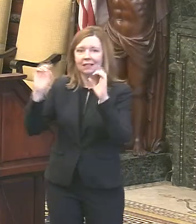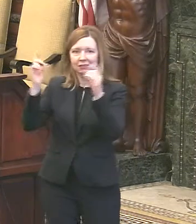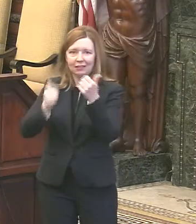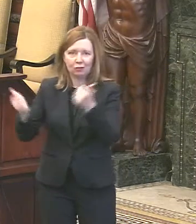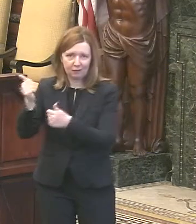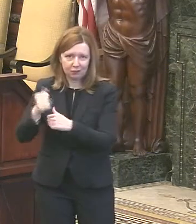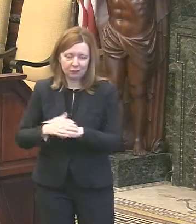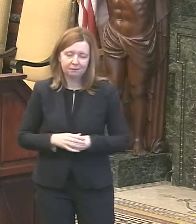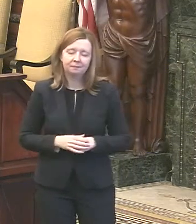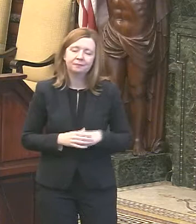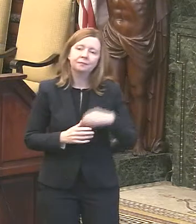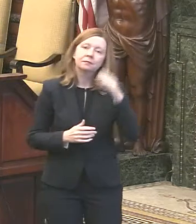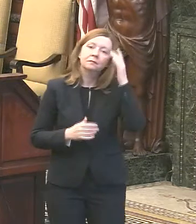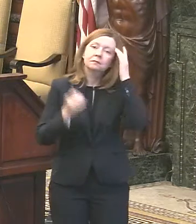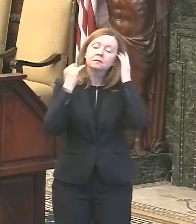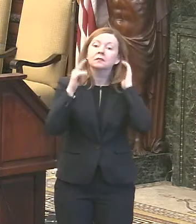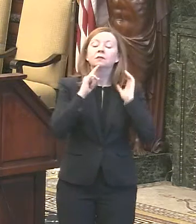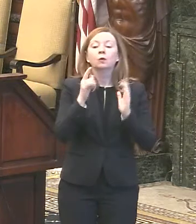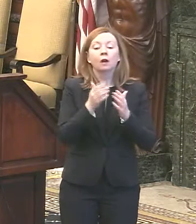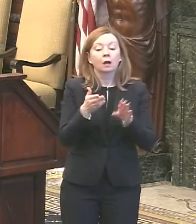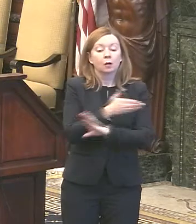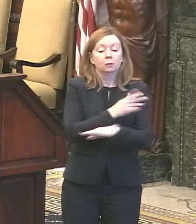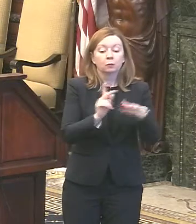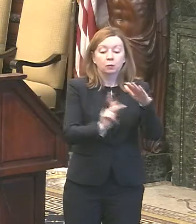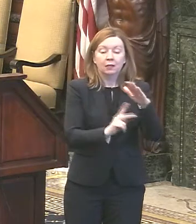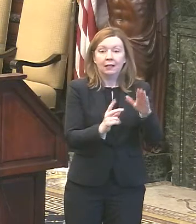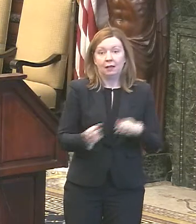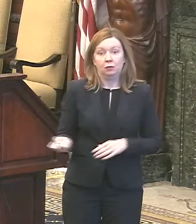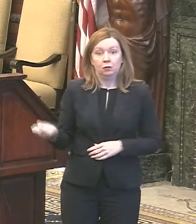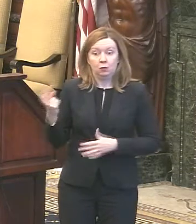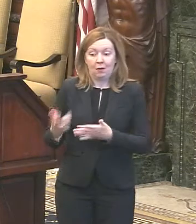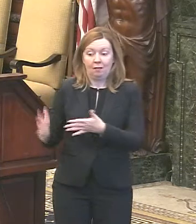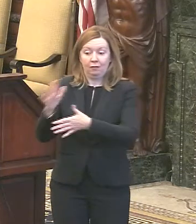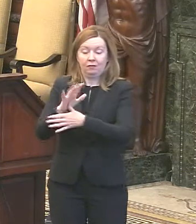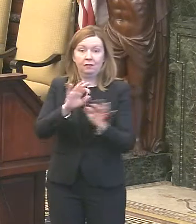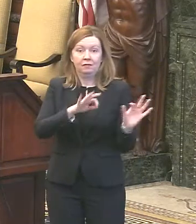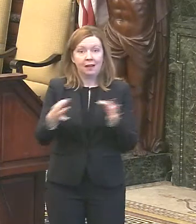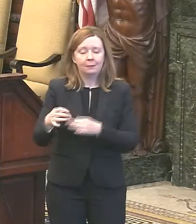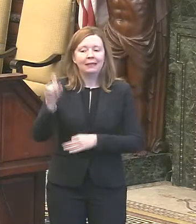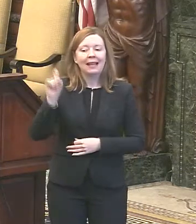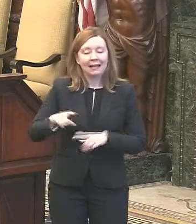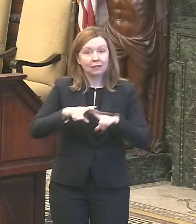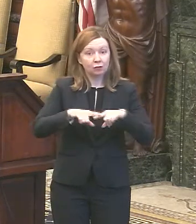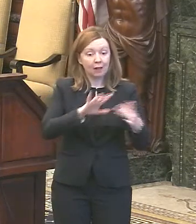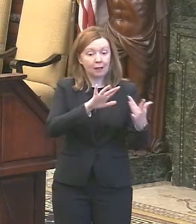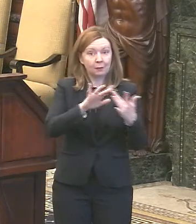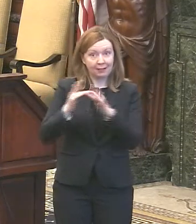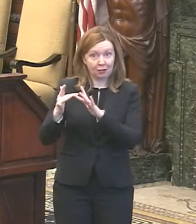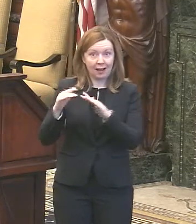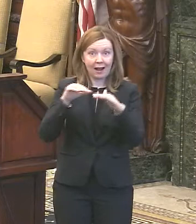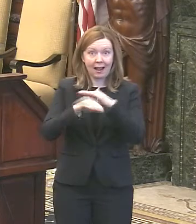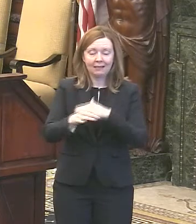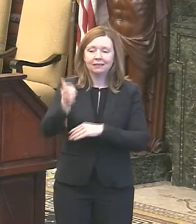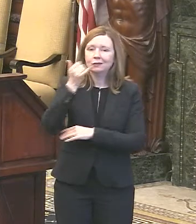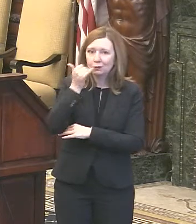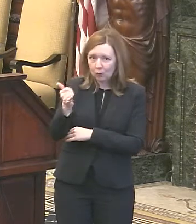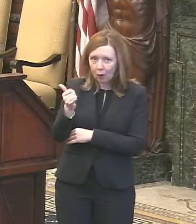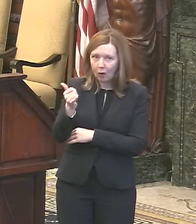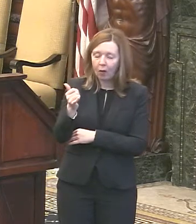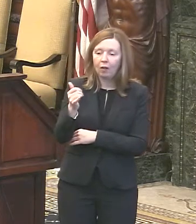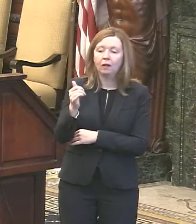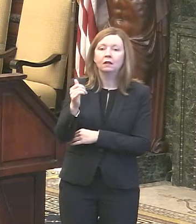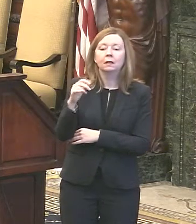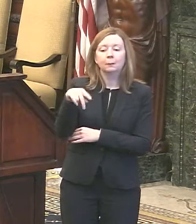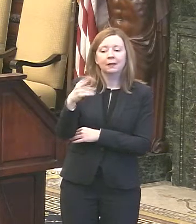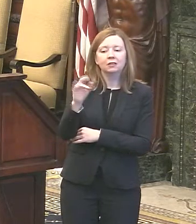Hackney. If you are a pre-K to 12 family in need of reliable internet access, call the PHL Connected hotline to